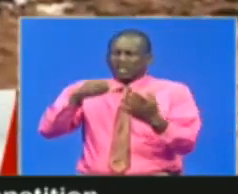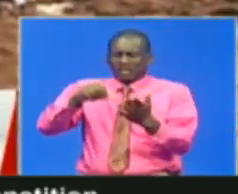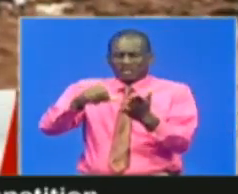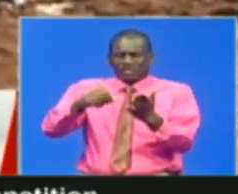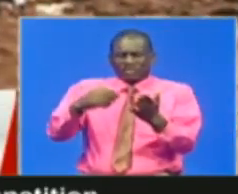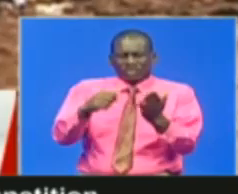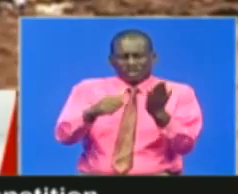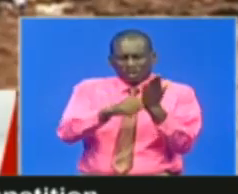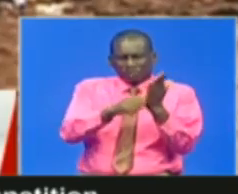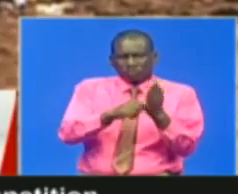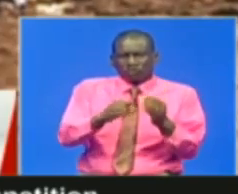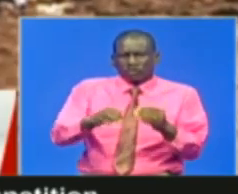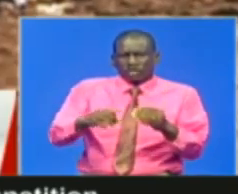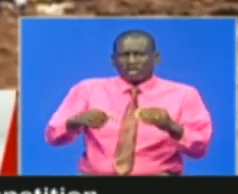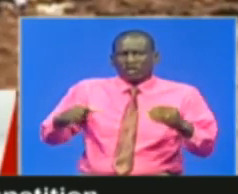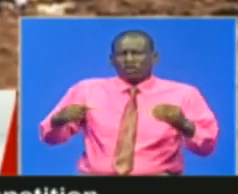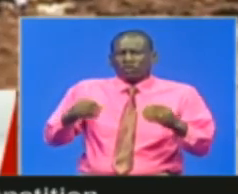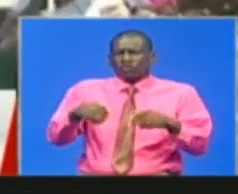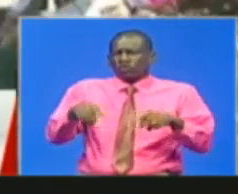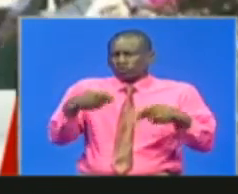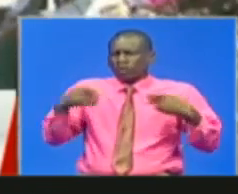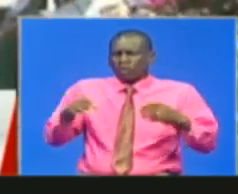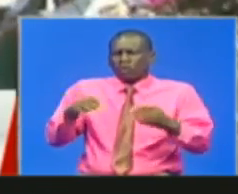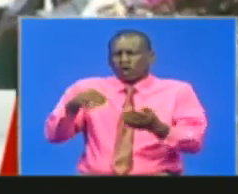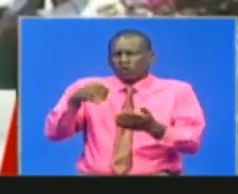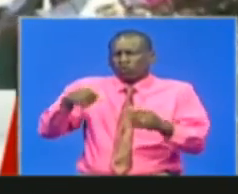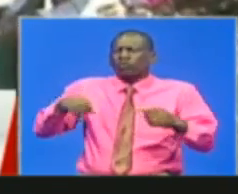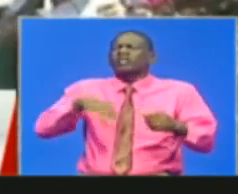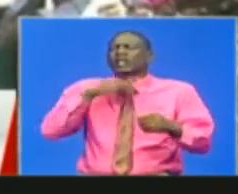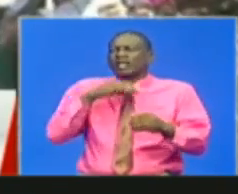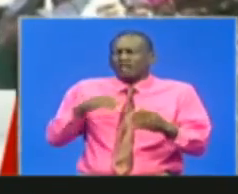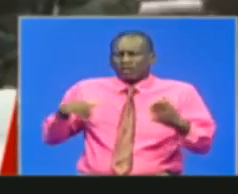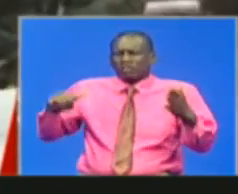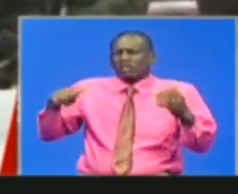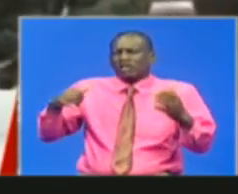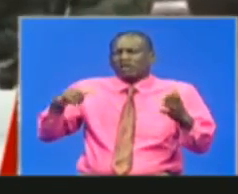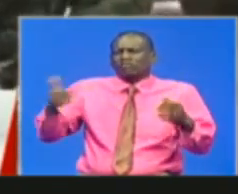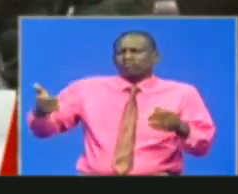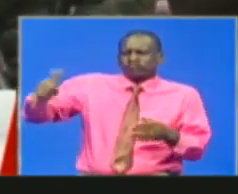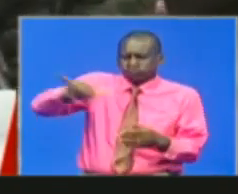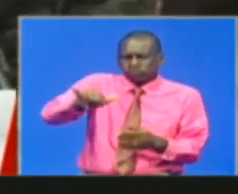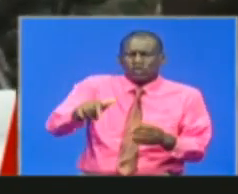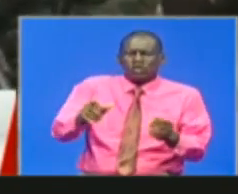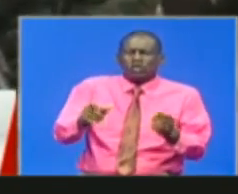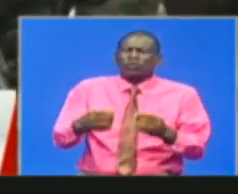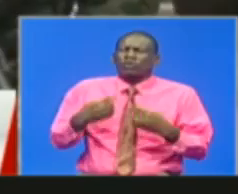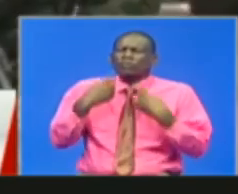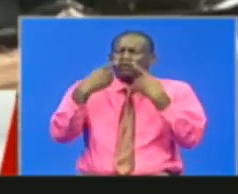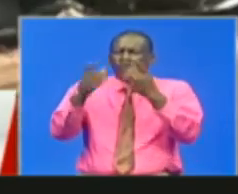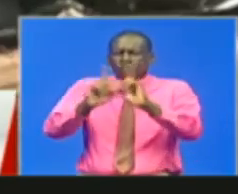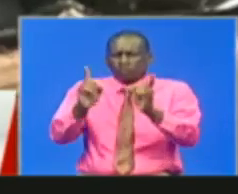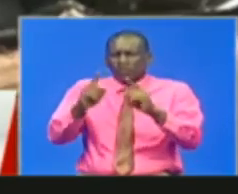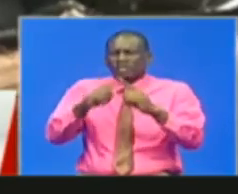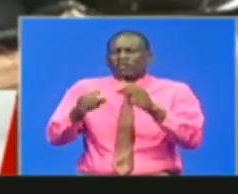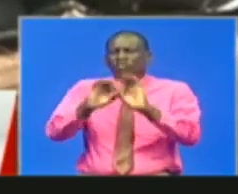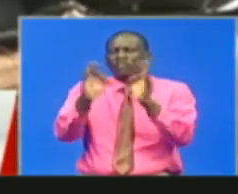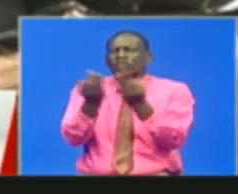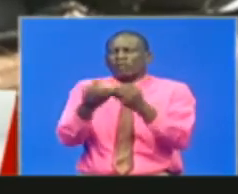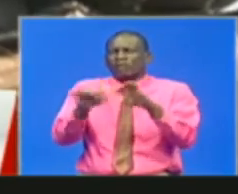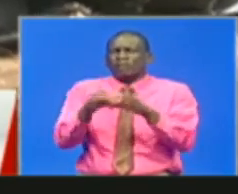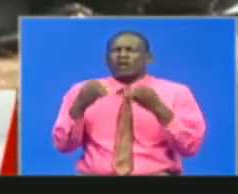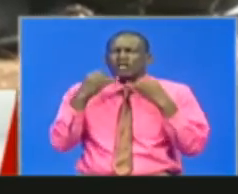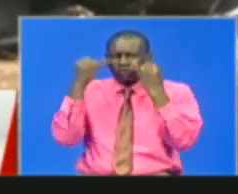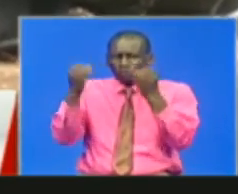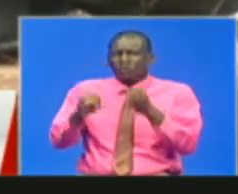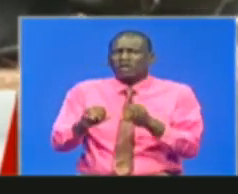crash victims will be withheld until the next of kin have been notified. The aircraft accident investigation